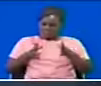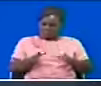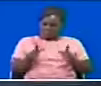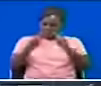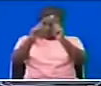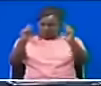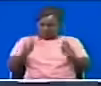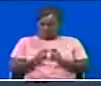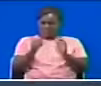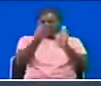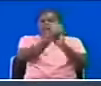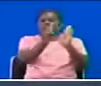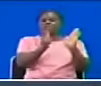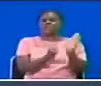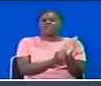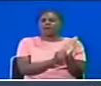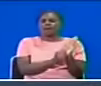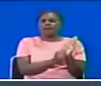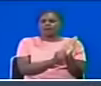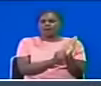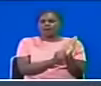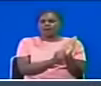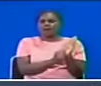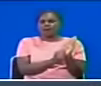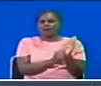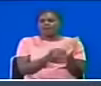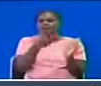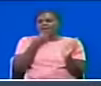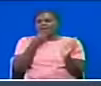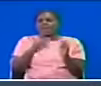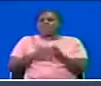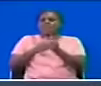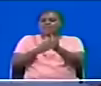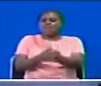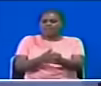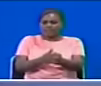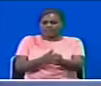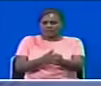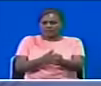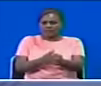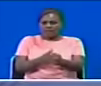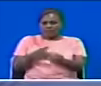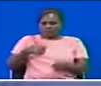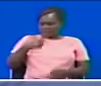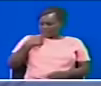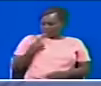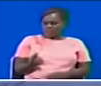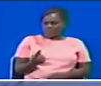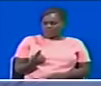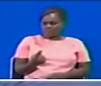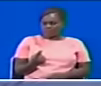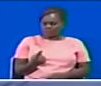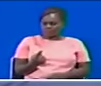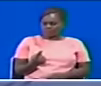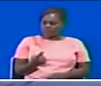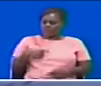ethnic agenda, which is being fronted by male ethnic kingpins. And my argument has been,